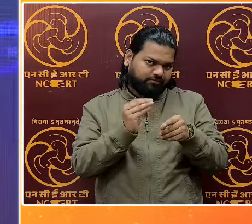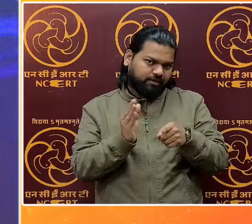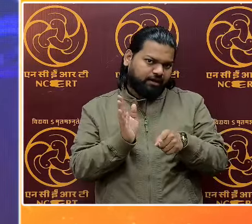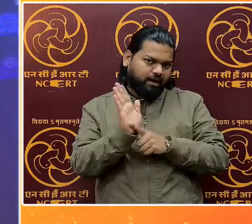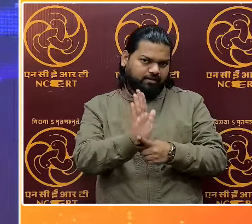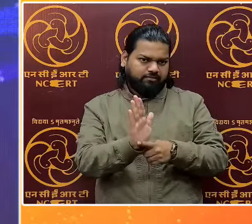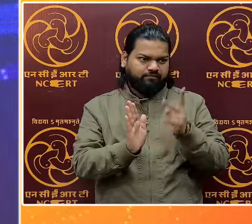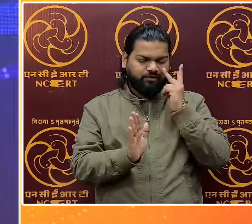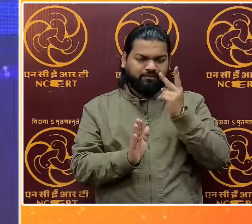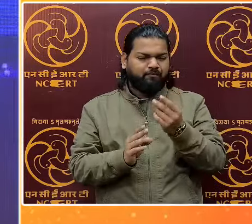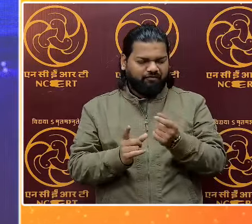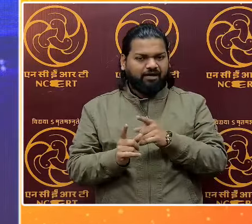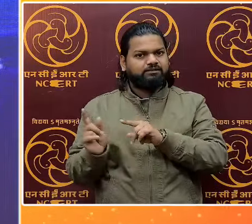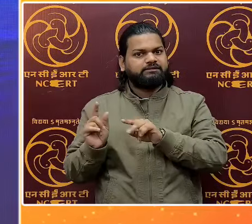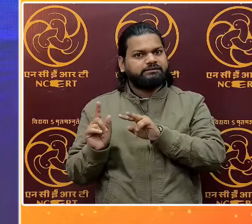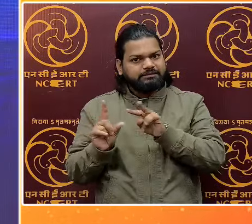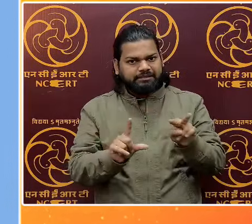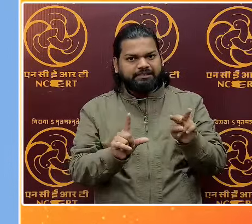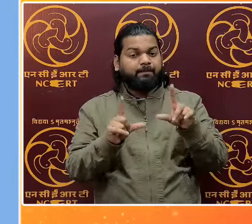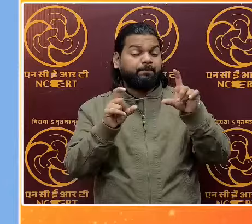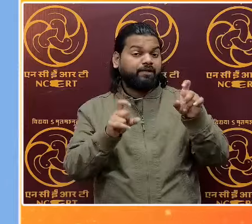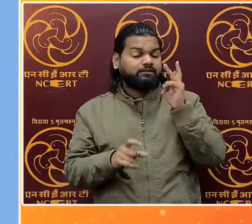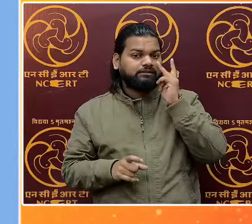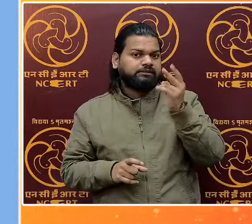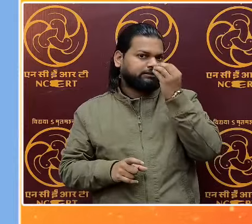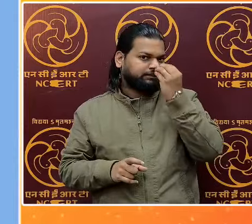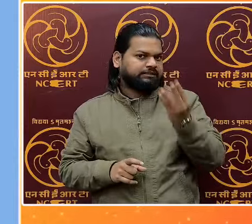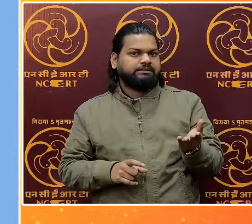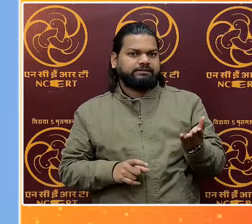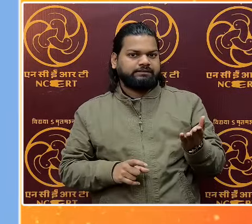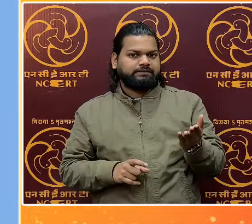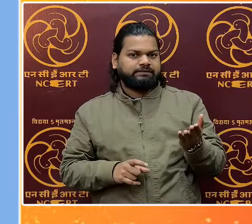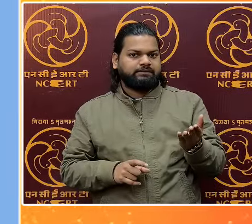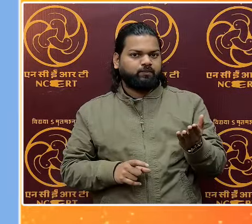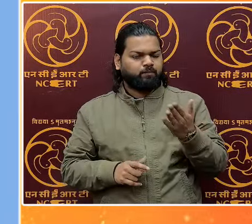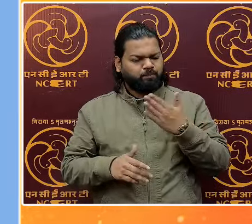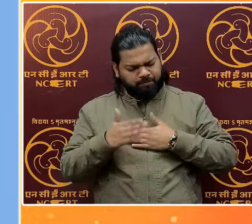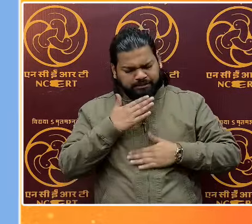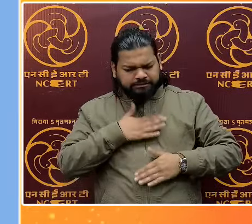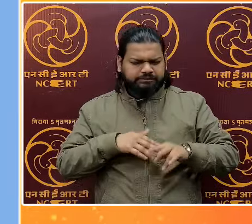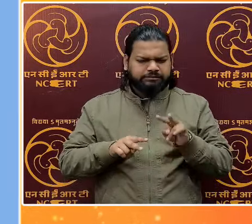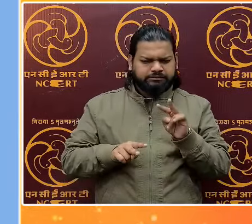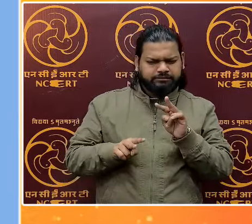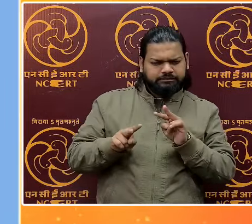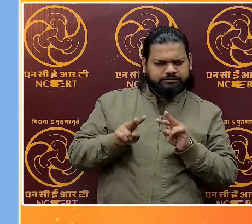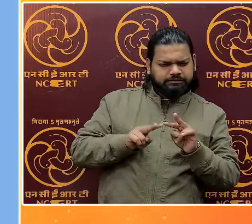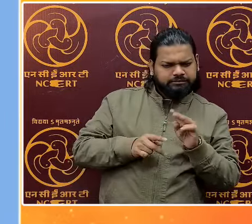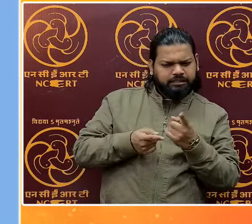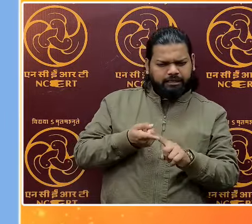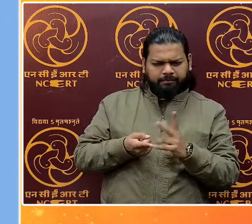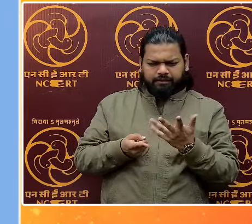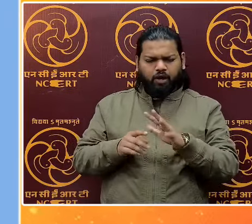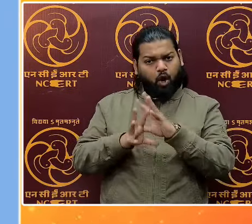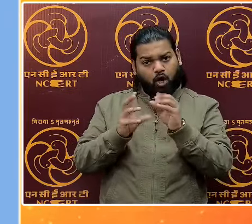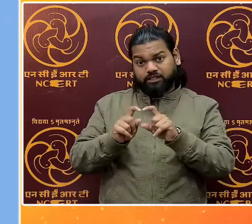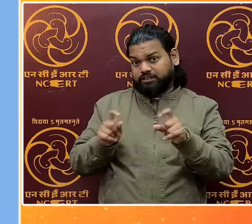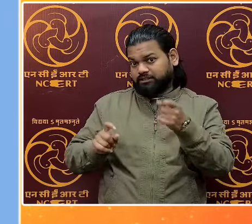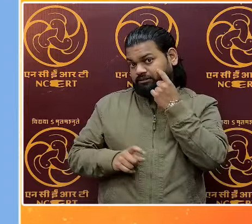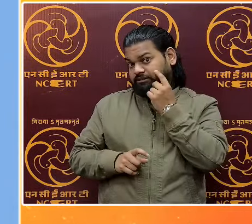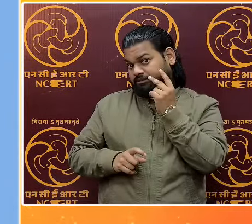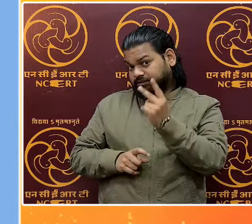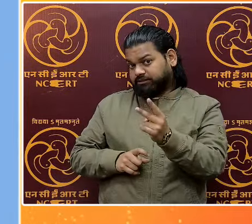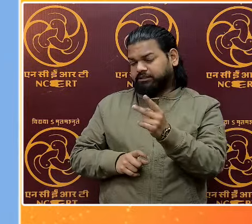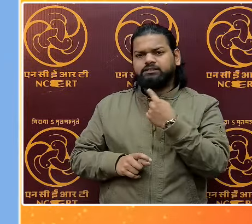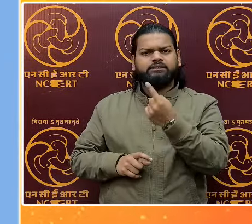see this figure very keenly, observe it, what's happening, right? So what